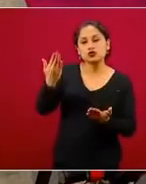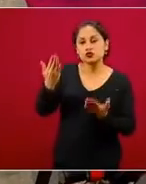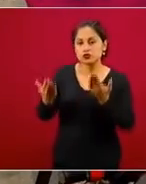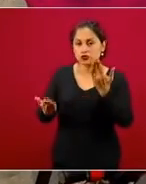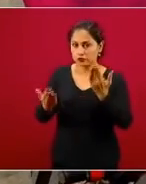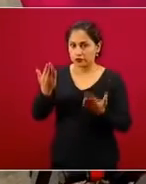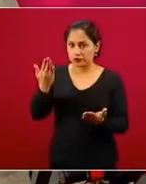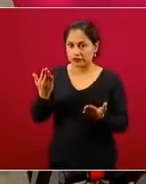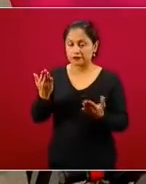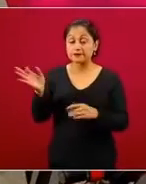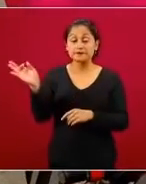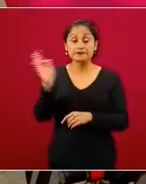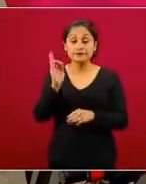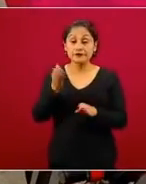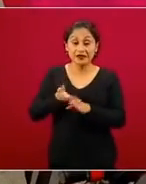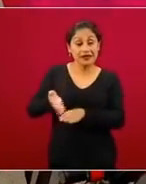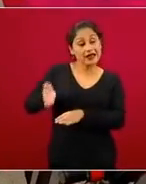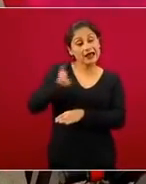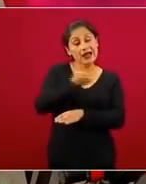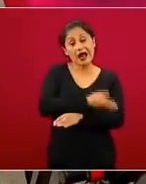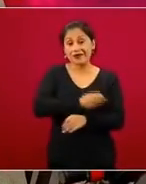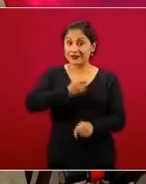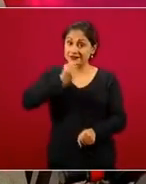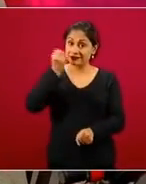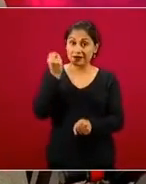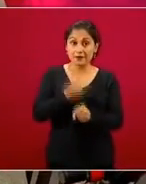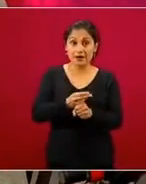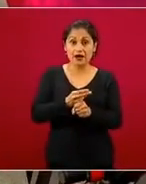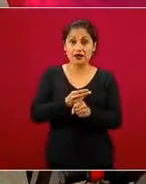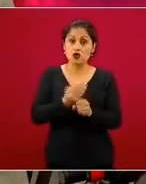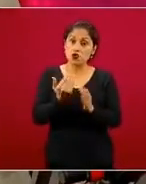flattening the curve is that in comparison